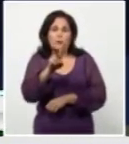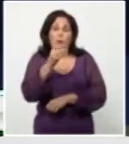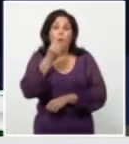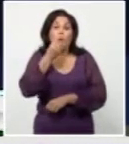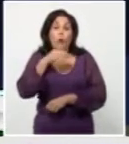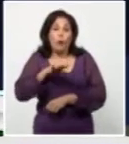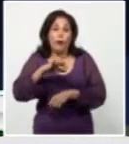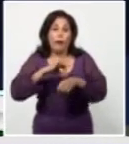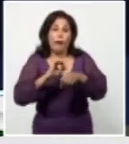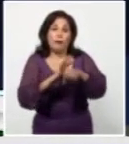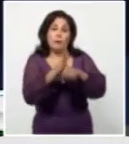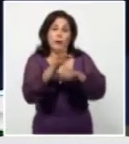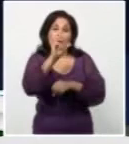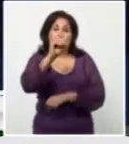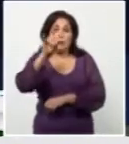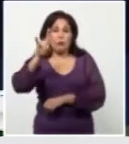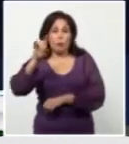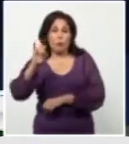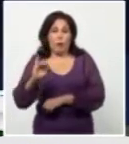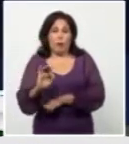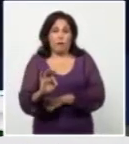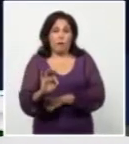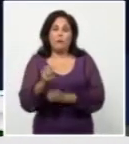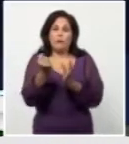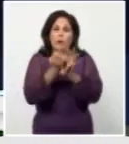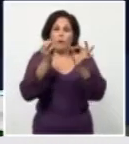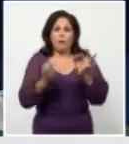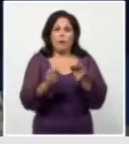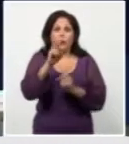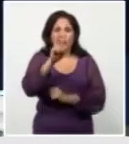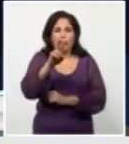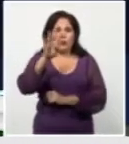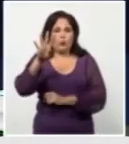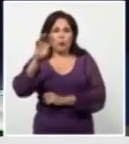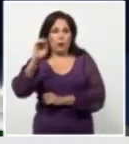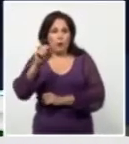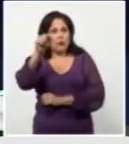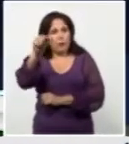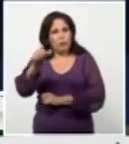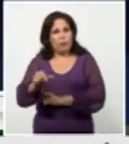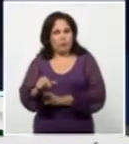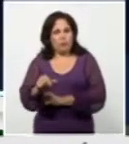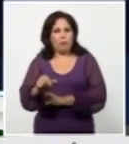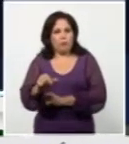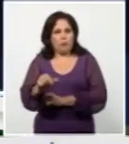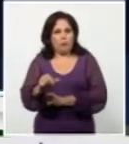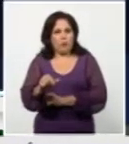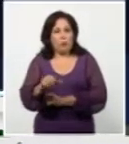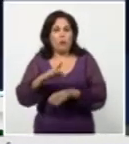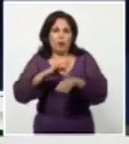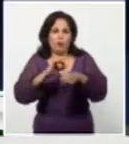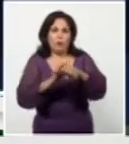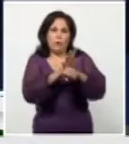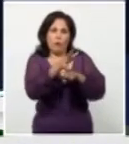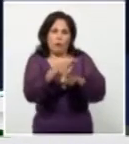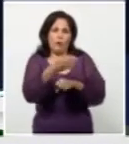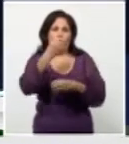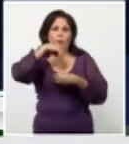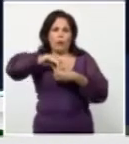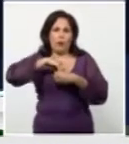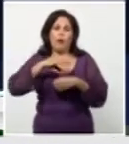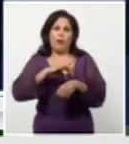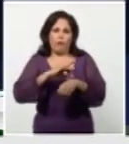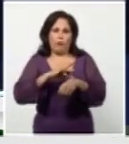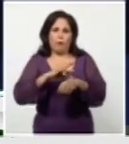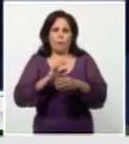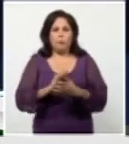are suspected cases, and 240 are confirmed cases diagnosed with COVID-19.